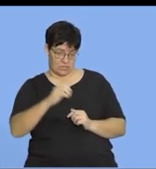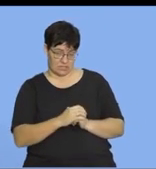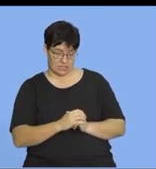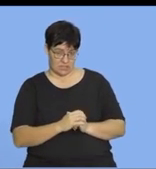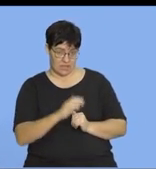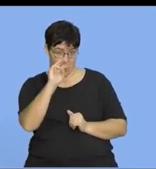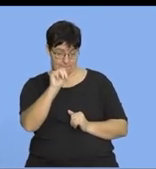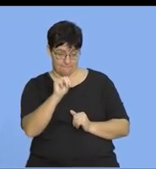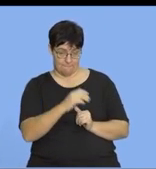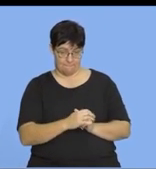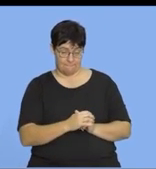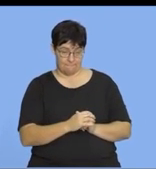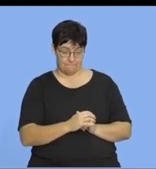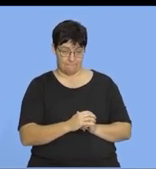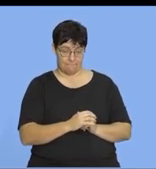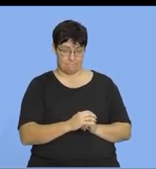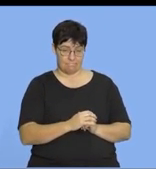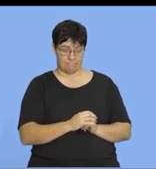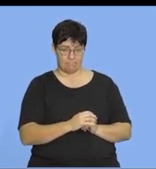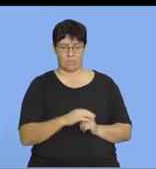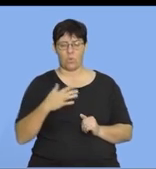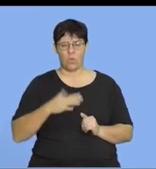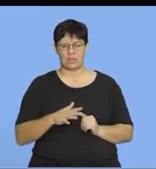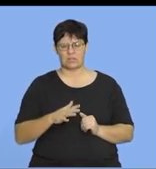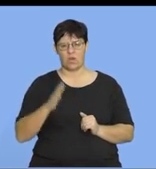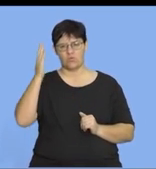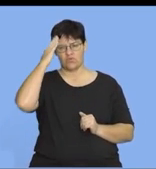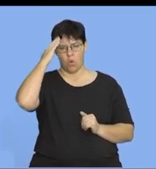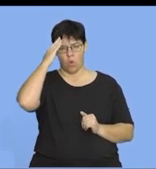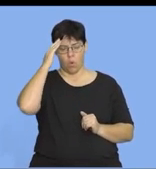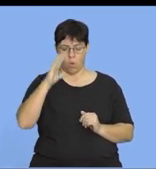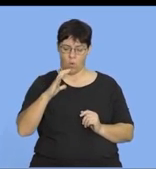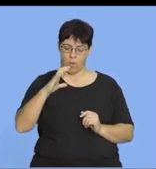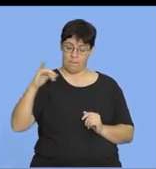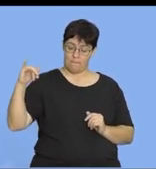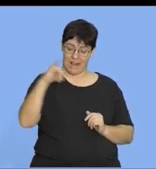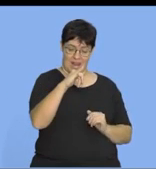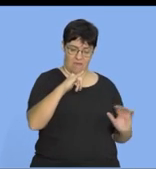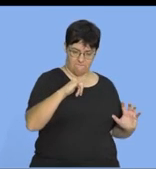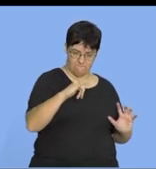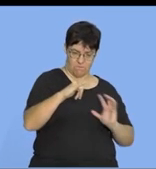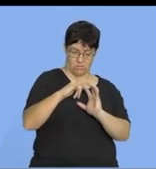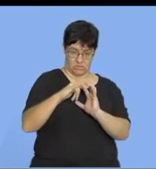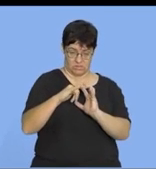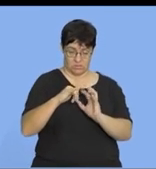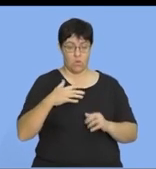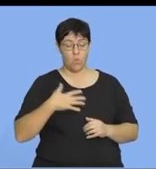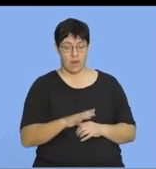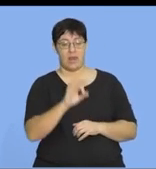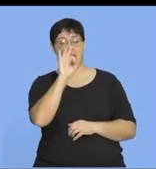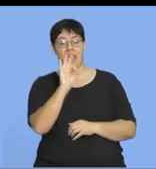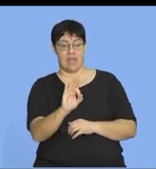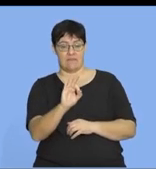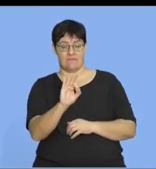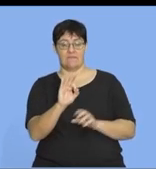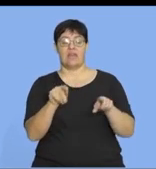3,500 meters. And they want to know the force exerted on the plane. So we want F